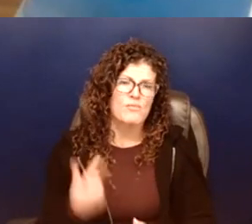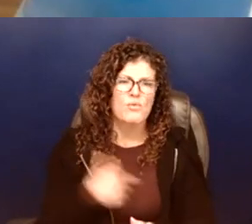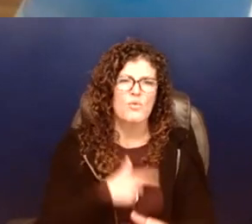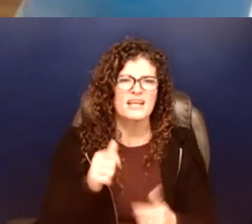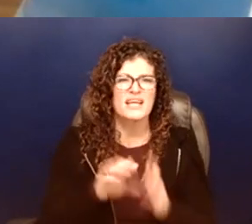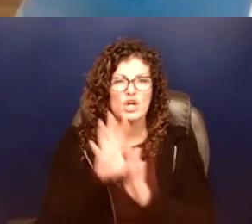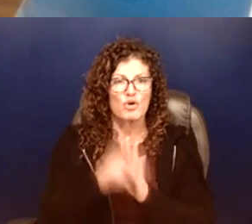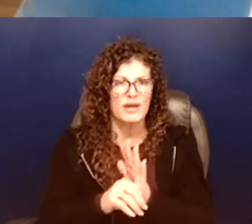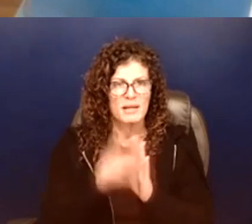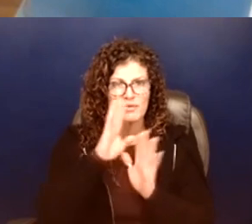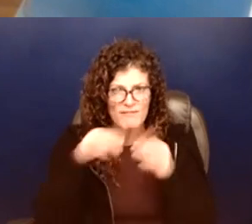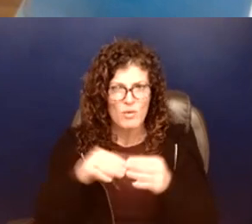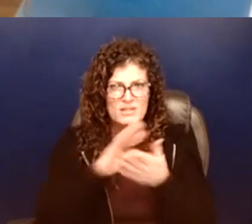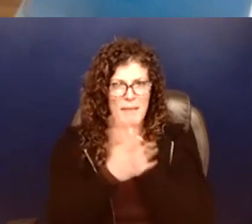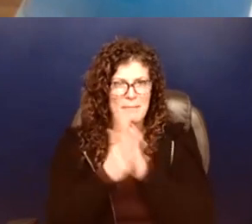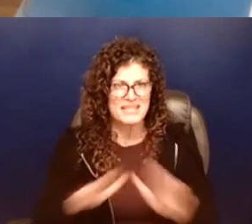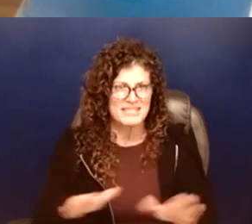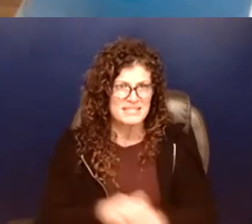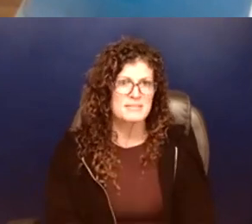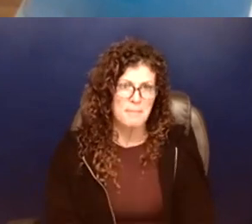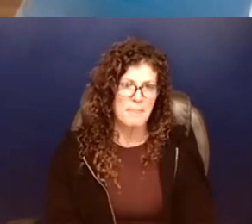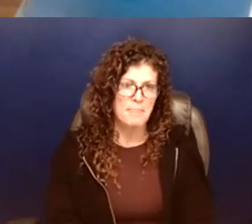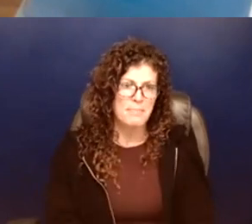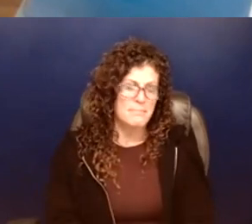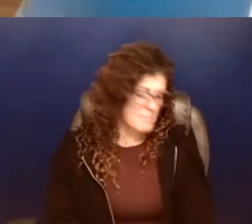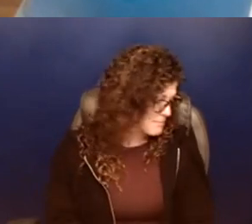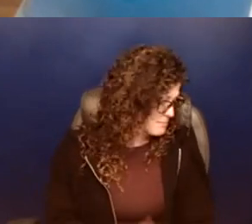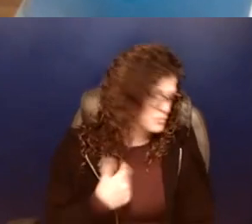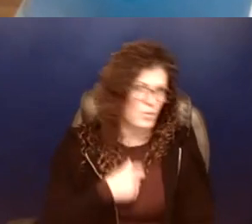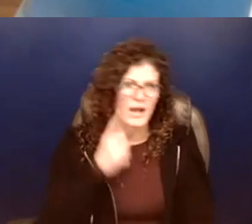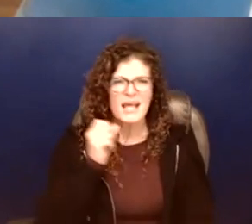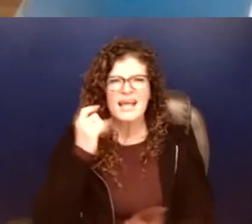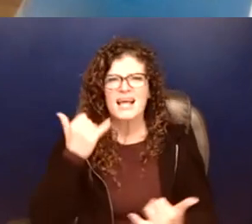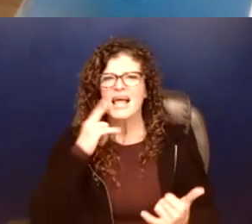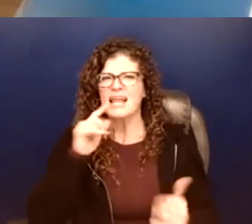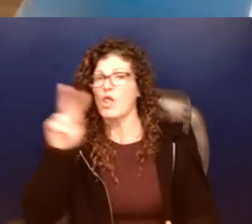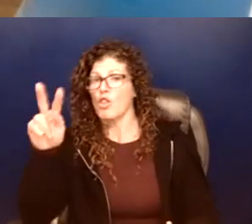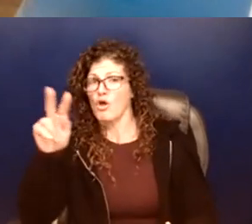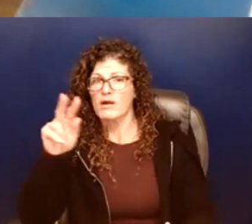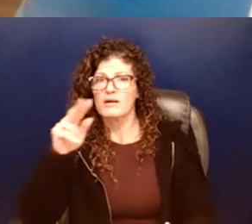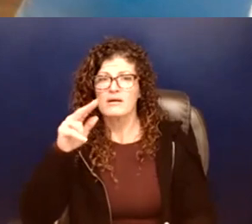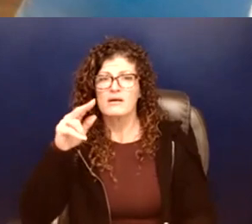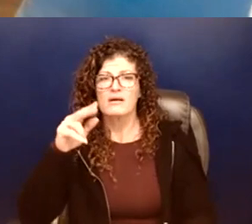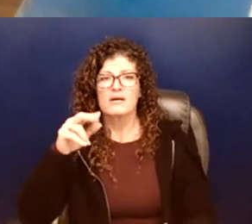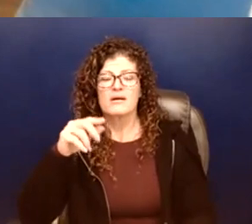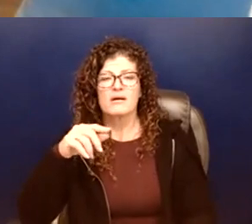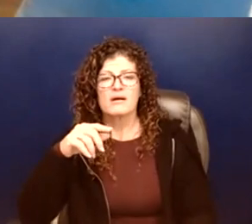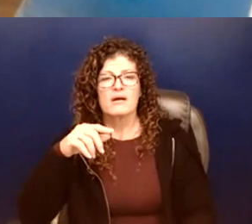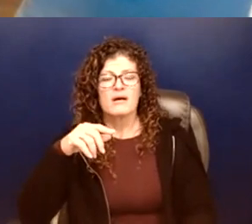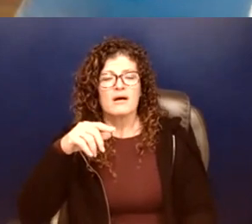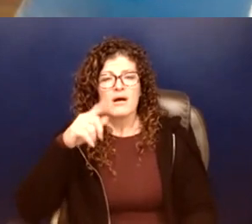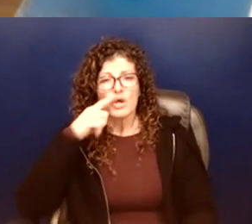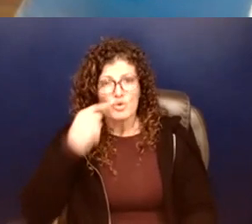What do I mean by a peacemaking curriculum? Well, we can look at what's going on with Russia and Ukraine. We can also look at the violence and the